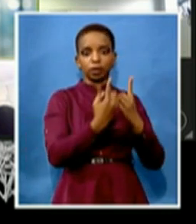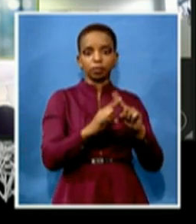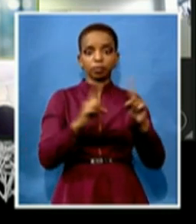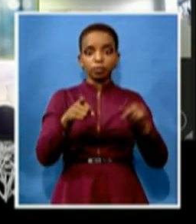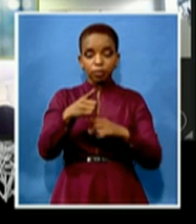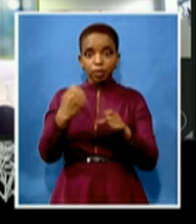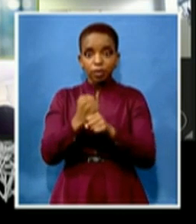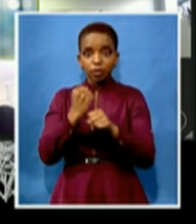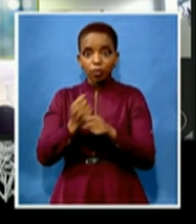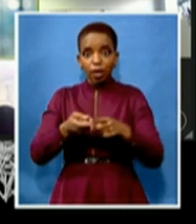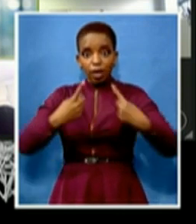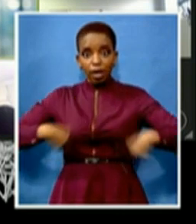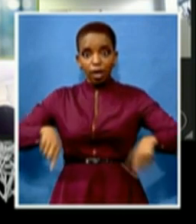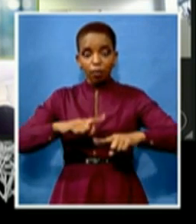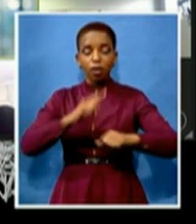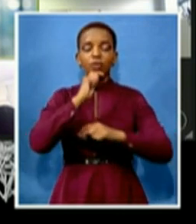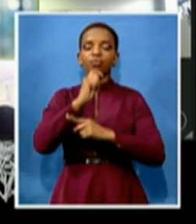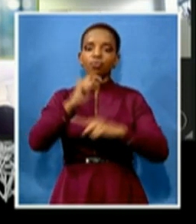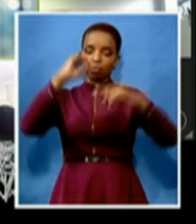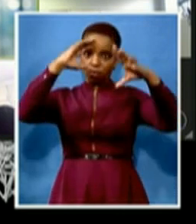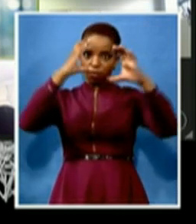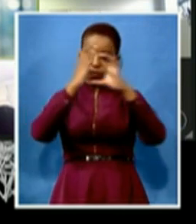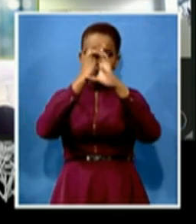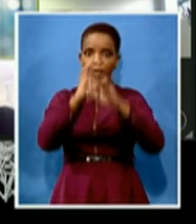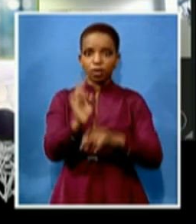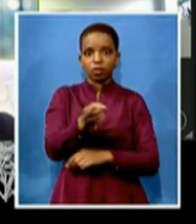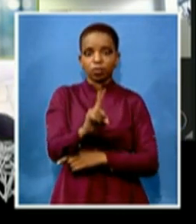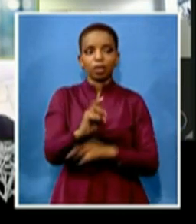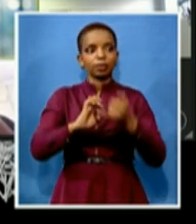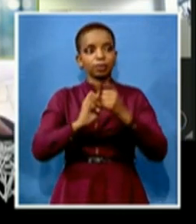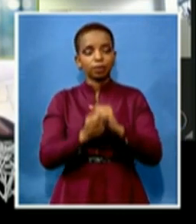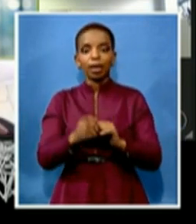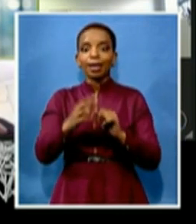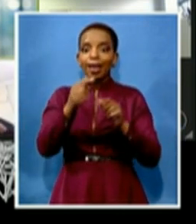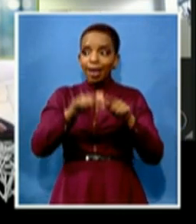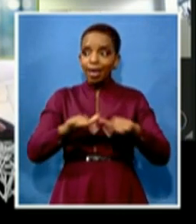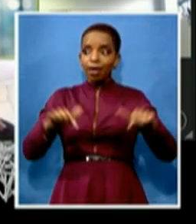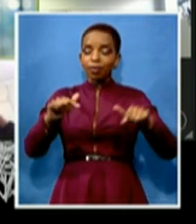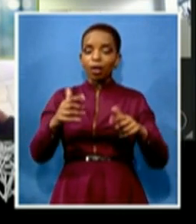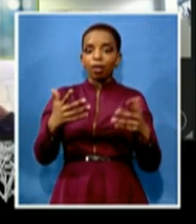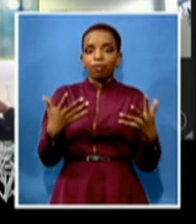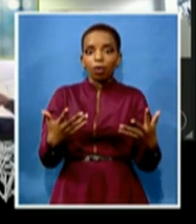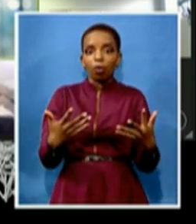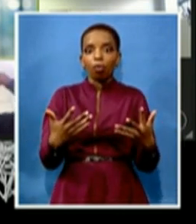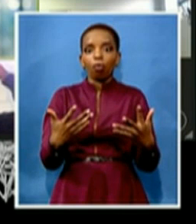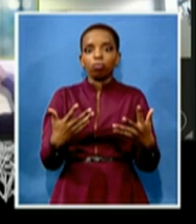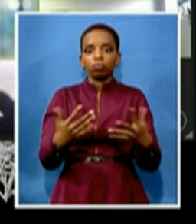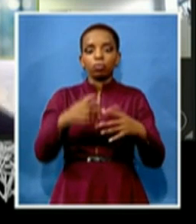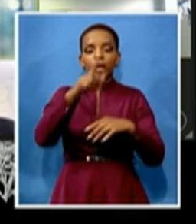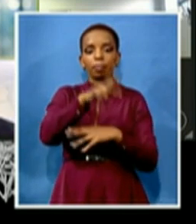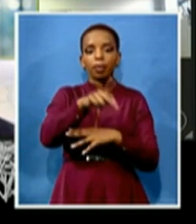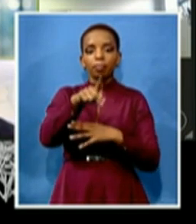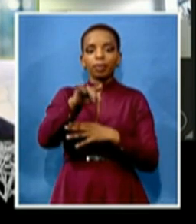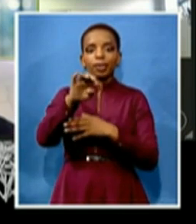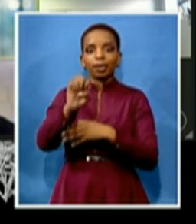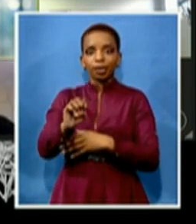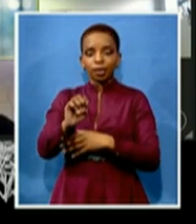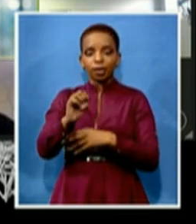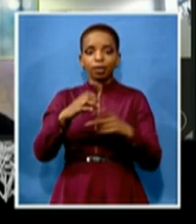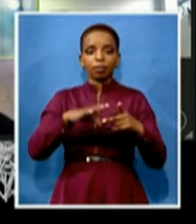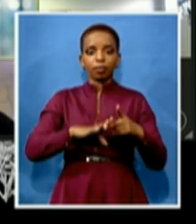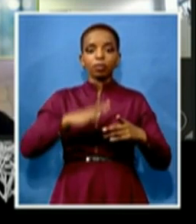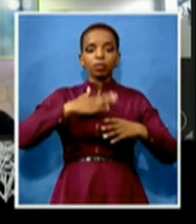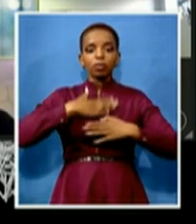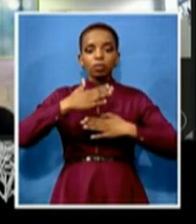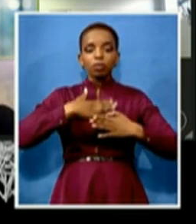to identify the level of PPE, ventilators, hospitalizations, etc.,